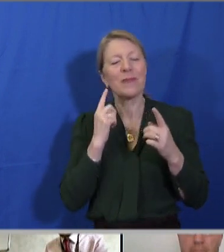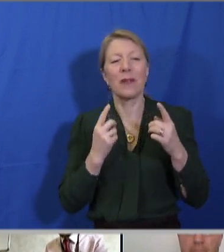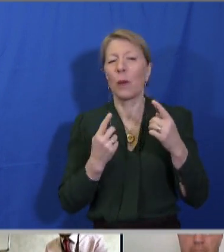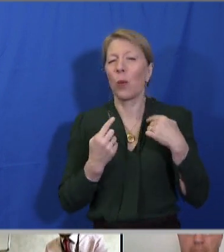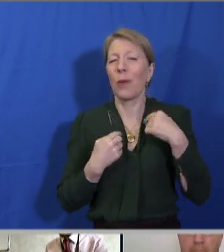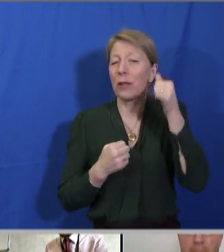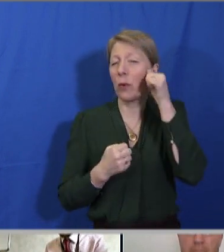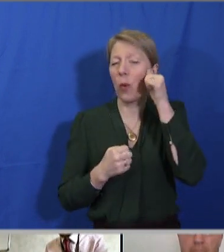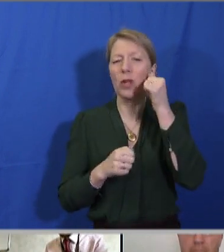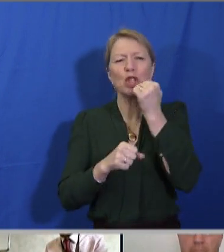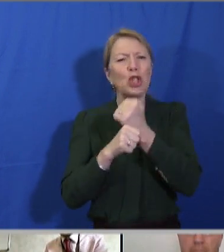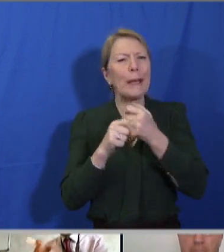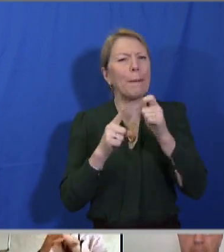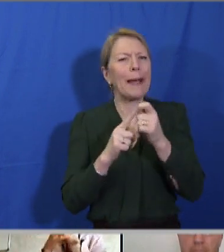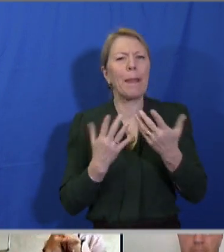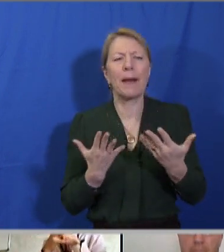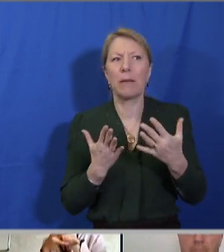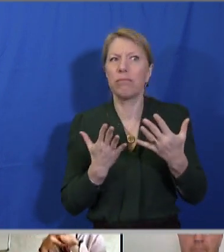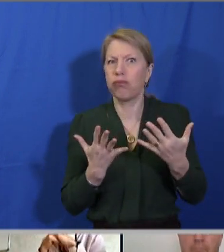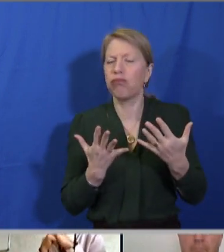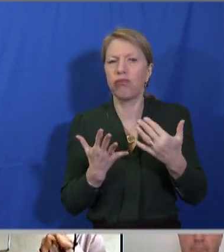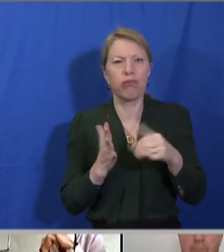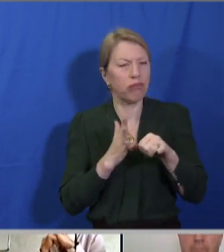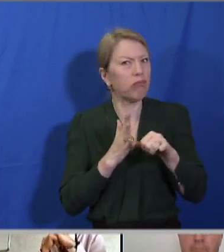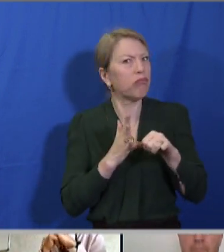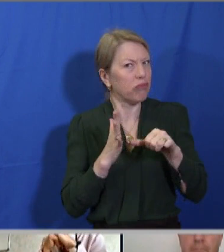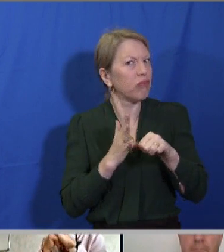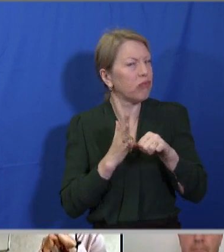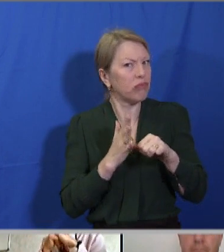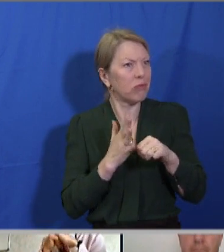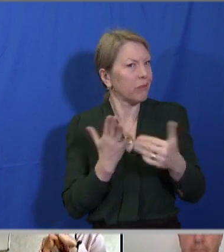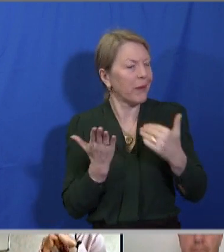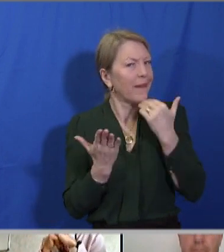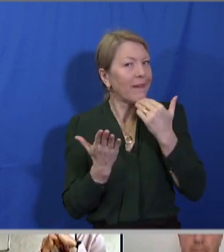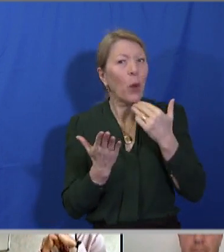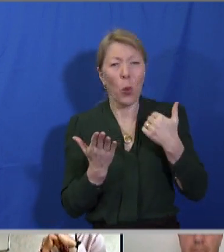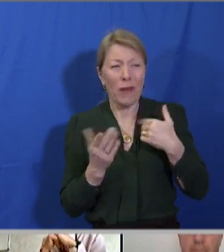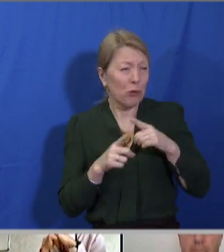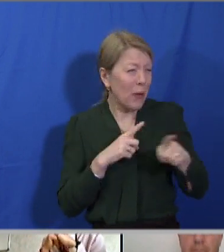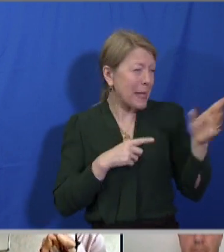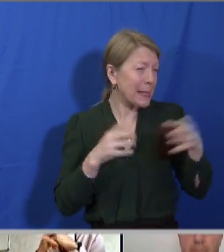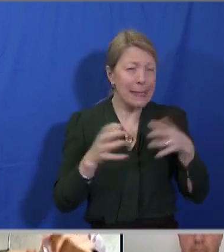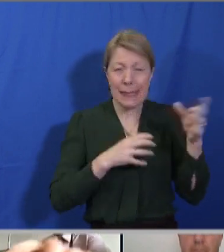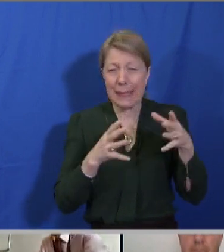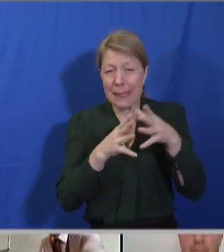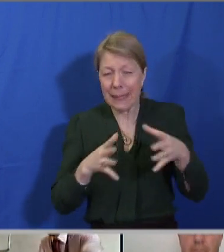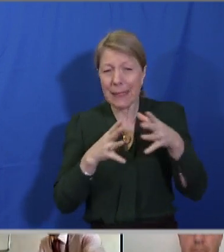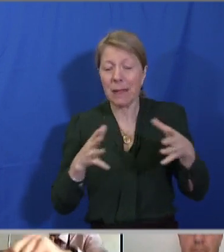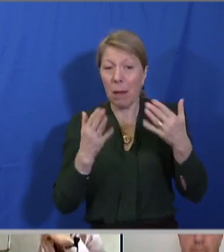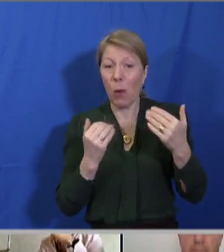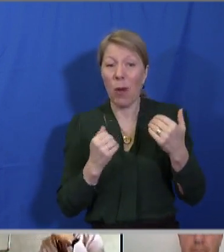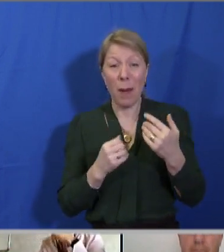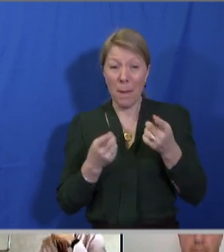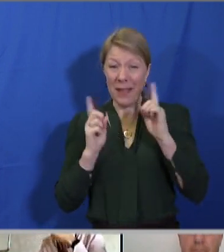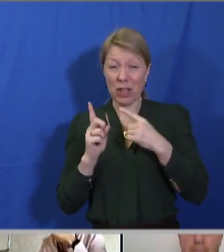number of GPs. We've done a lot in recent years to increase the number of GPs. I think Minister referenced there's been a 70% increase